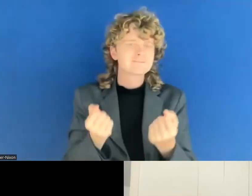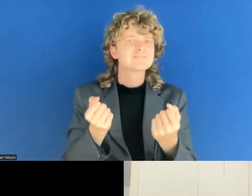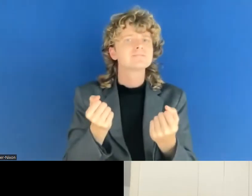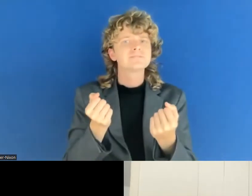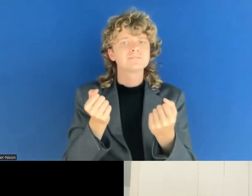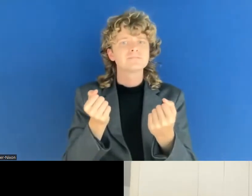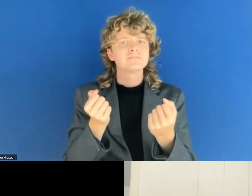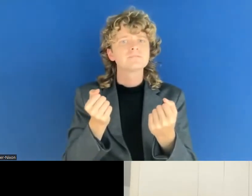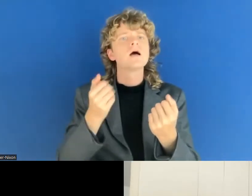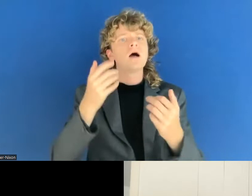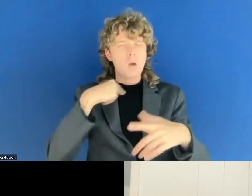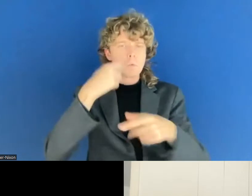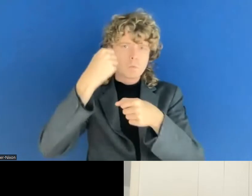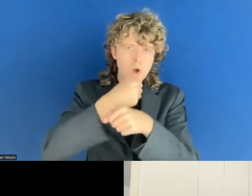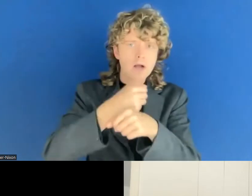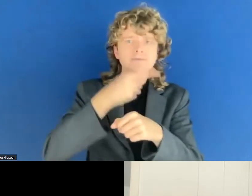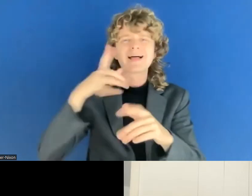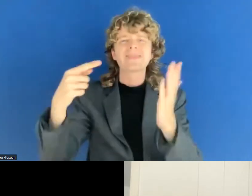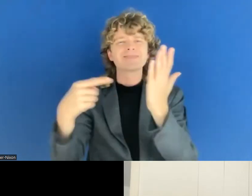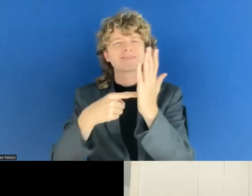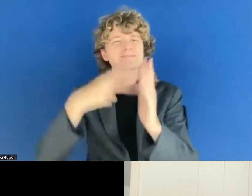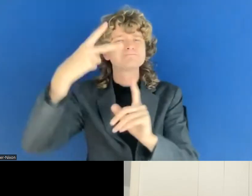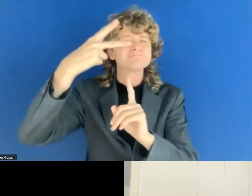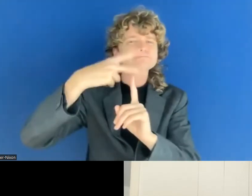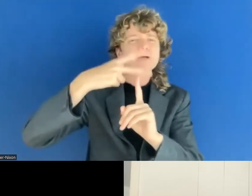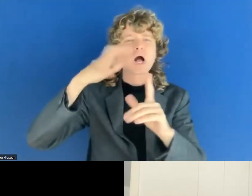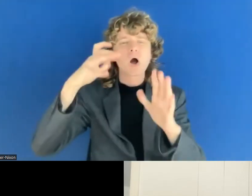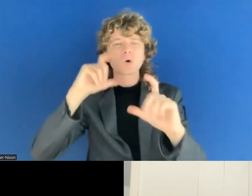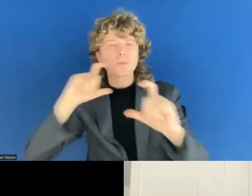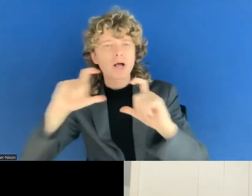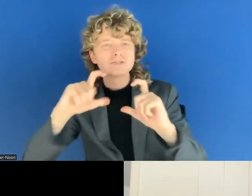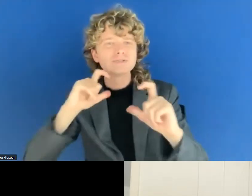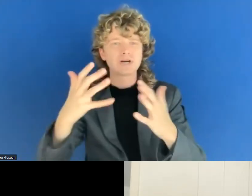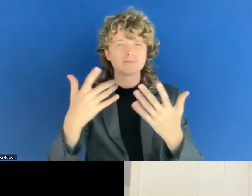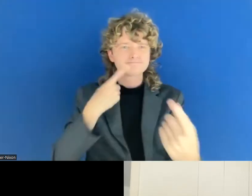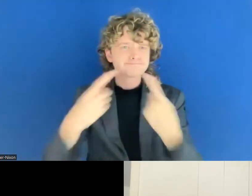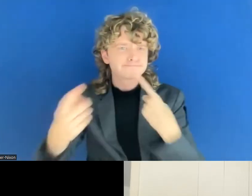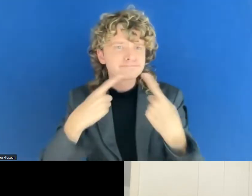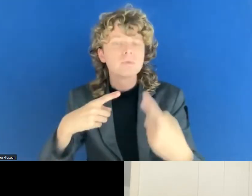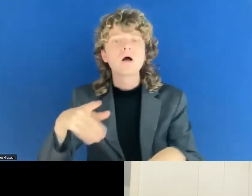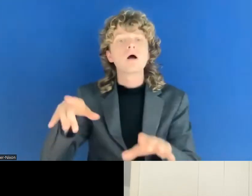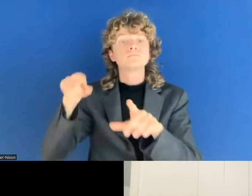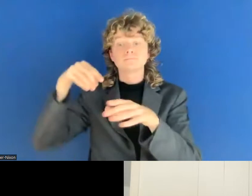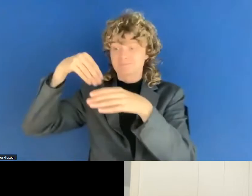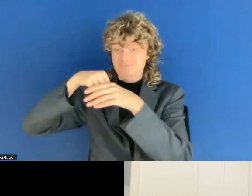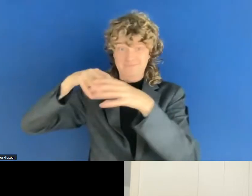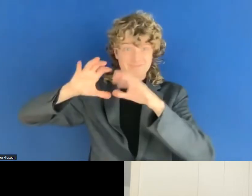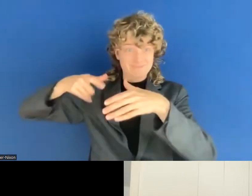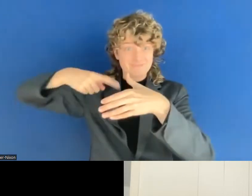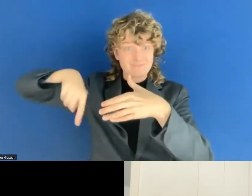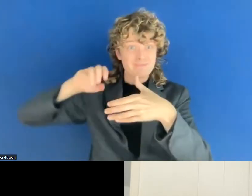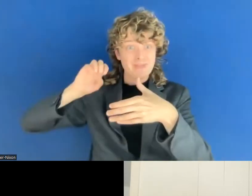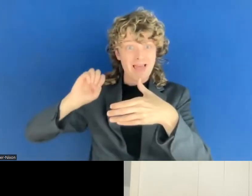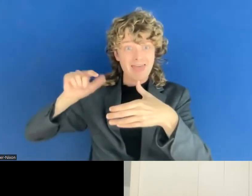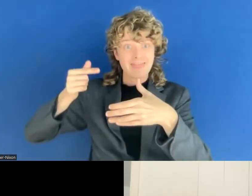telecommunication companies, organizations inside of Etsy, who have been providing, let's say, usability requirements for real-time text, and